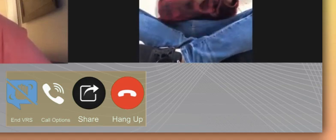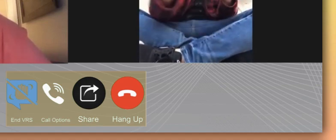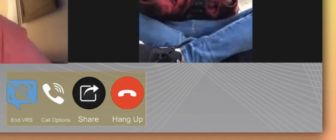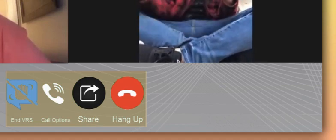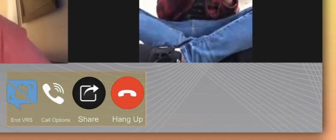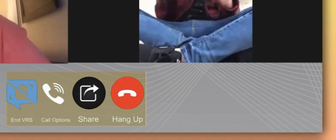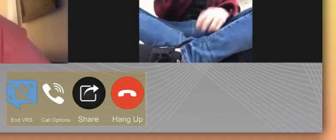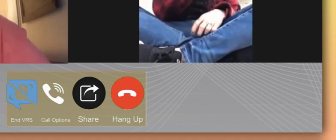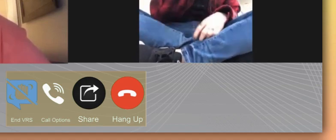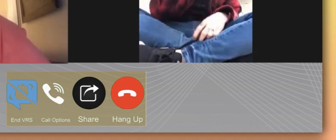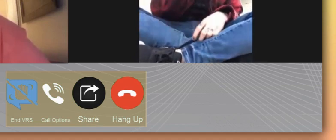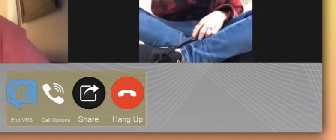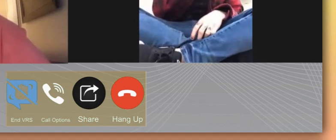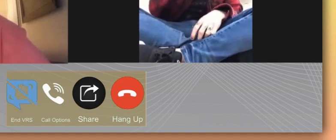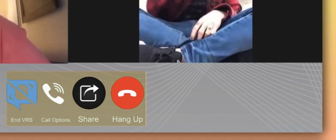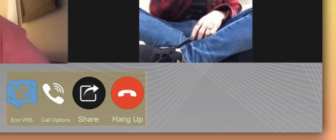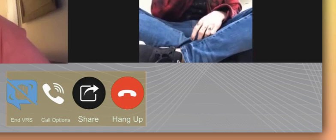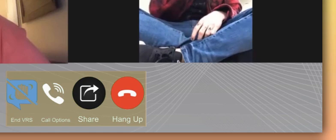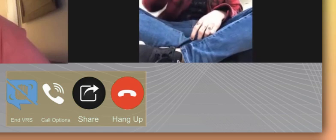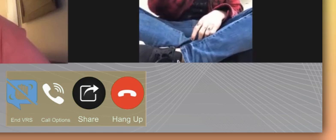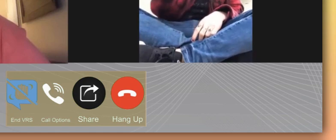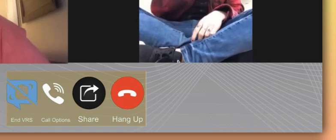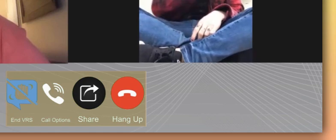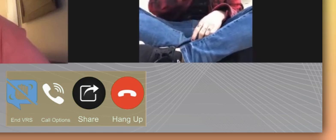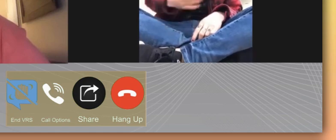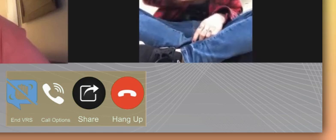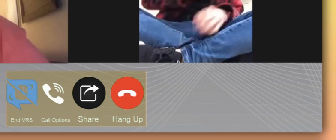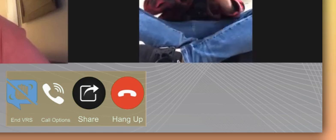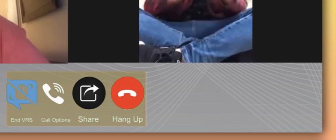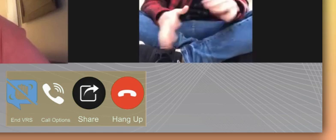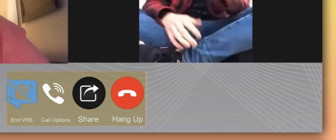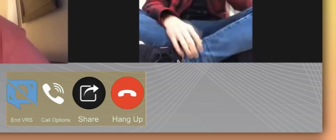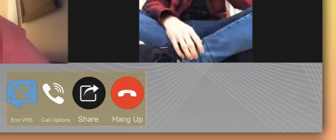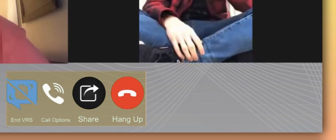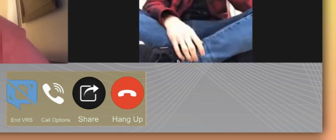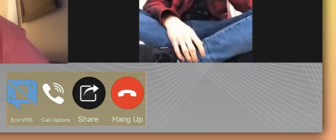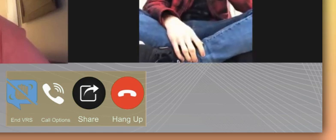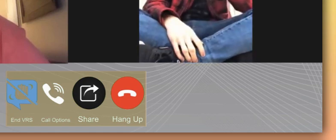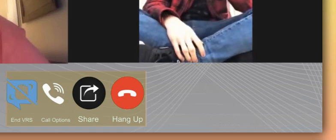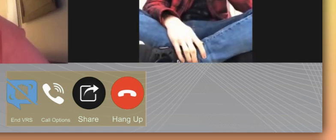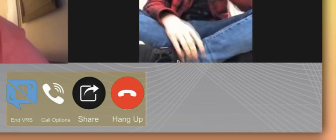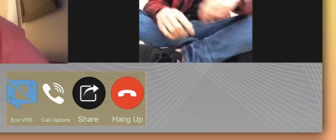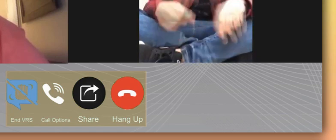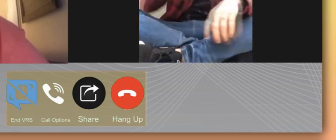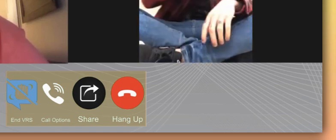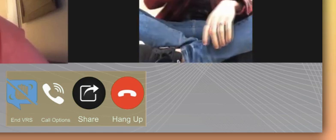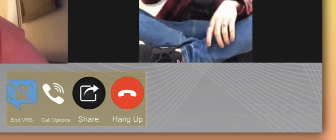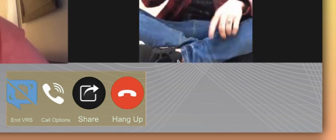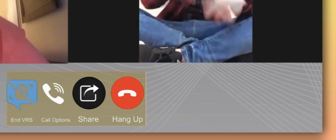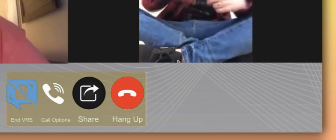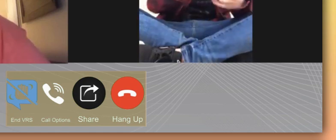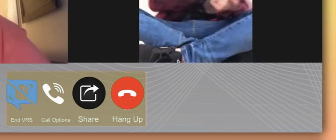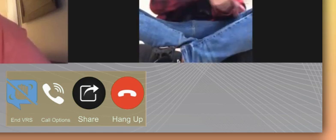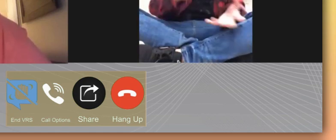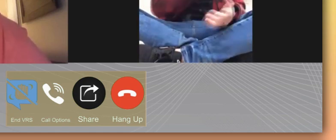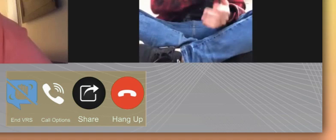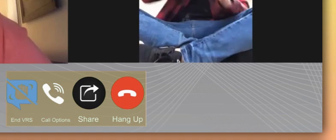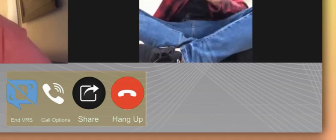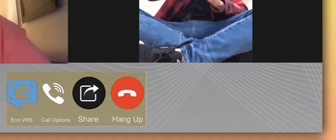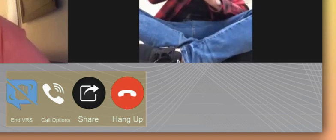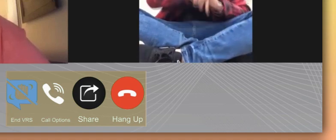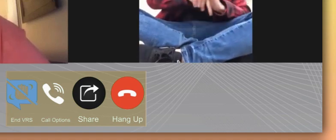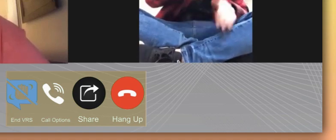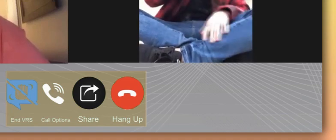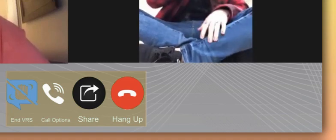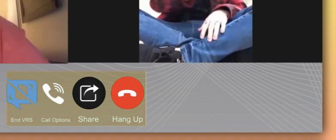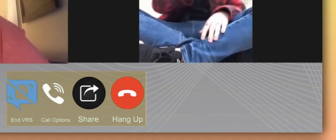problems and our deepest masculine feelings, and the interpreter is the only female in the room, do you think any